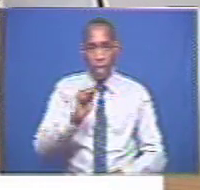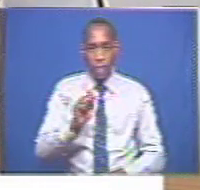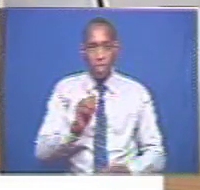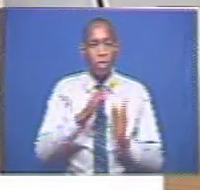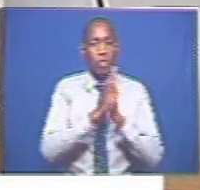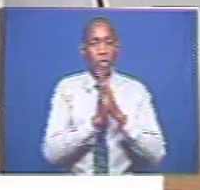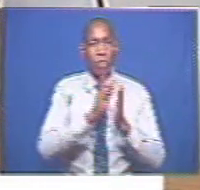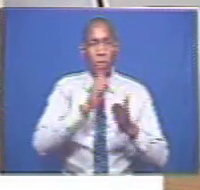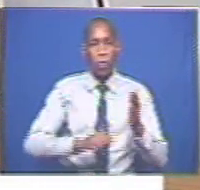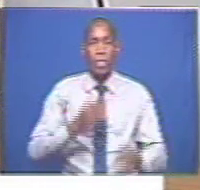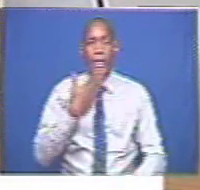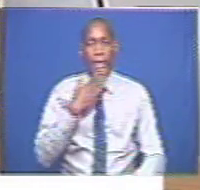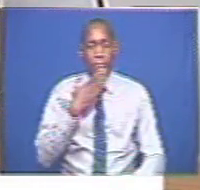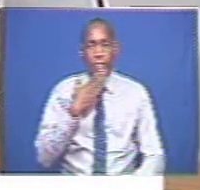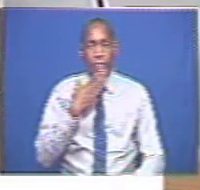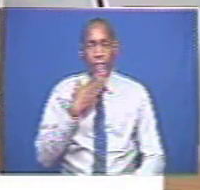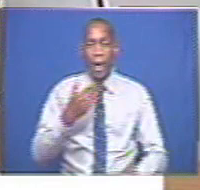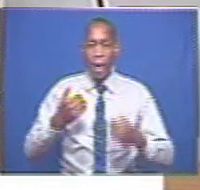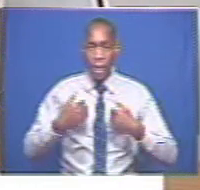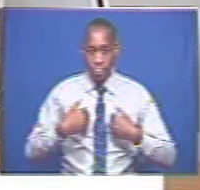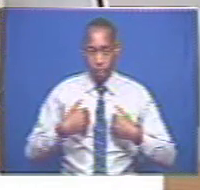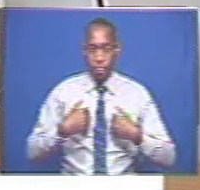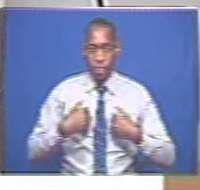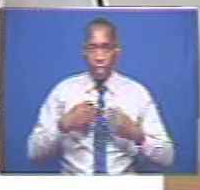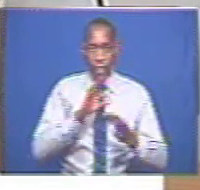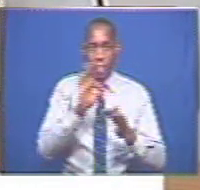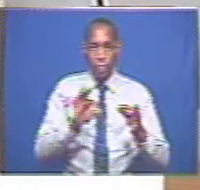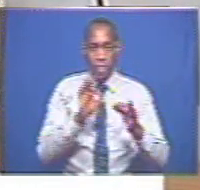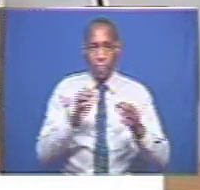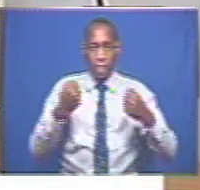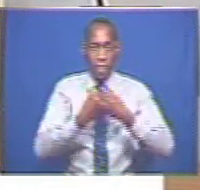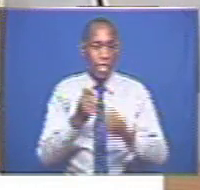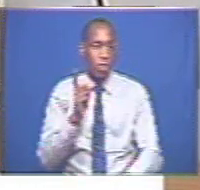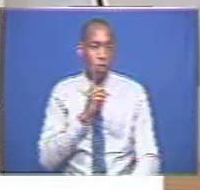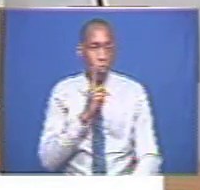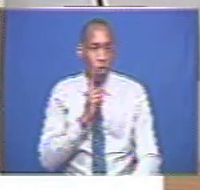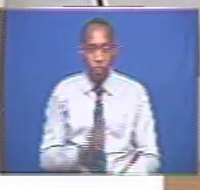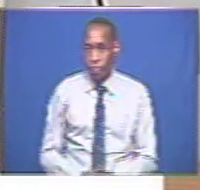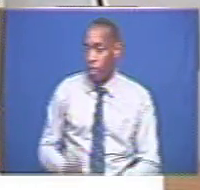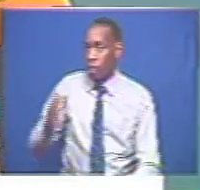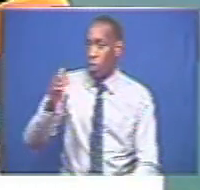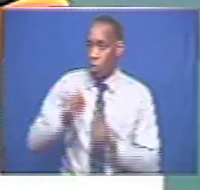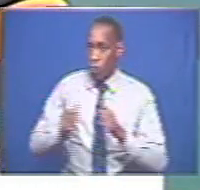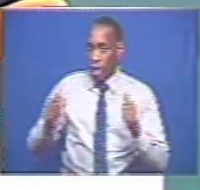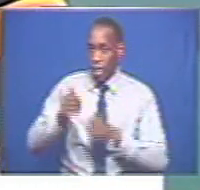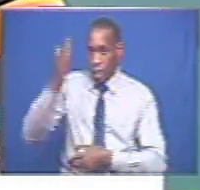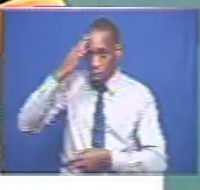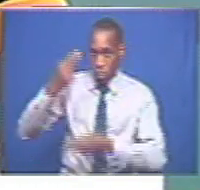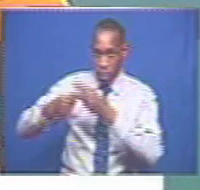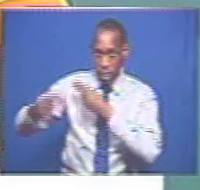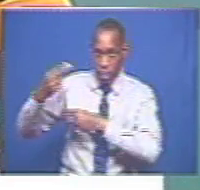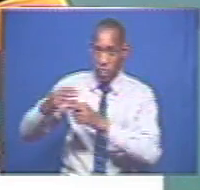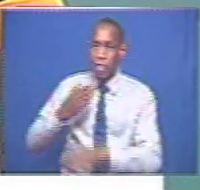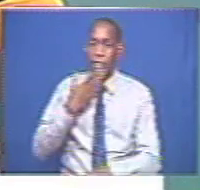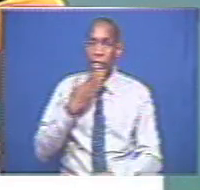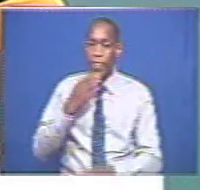that AFC Leopards comes with into this particular match tomorrow? Well, as you know it, historically, AFC Leopards is the